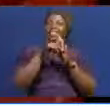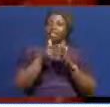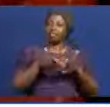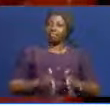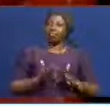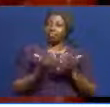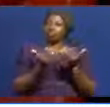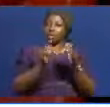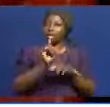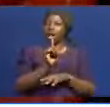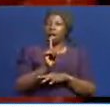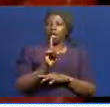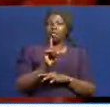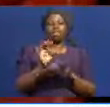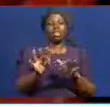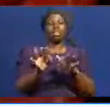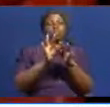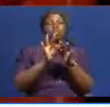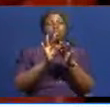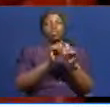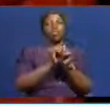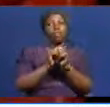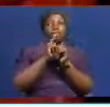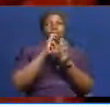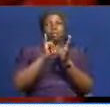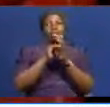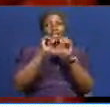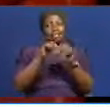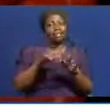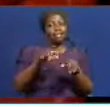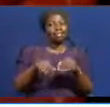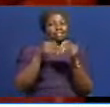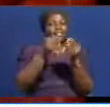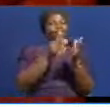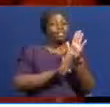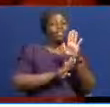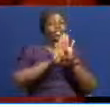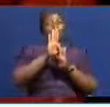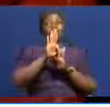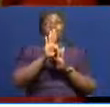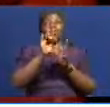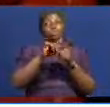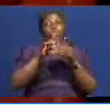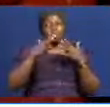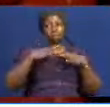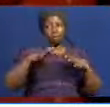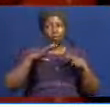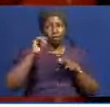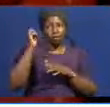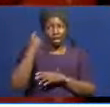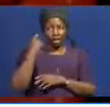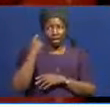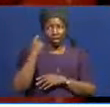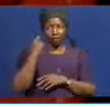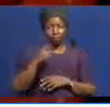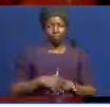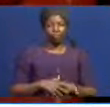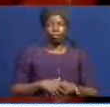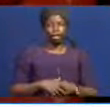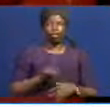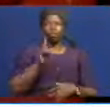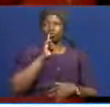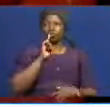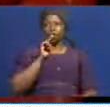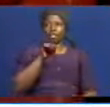They came together so that they could deliver development to the people of Kenya, Mr. Speaker.